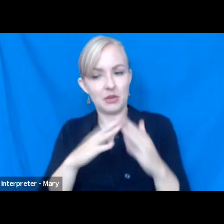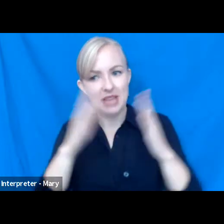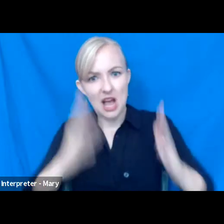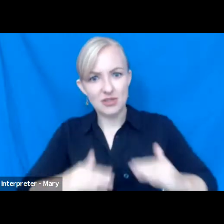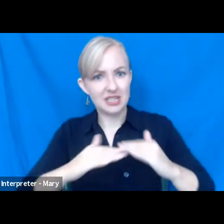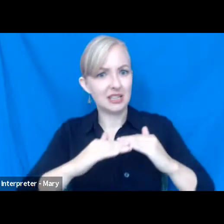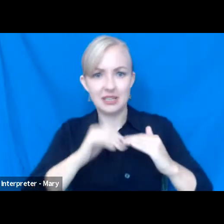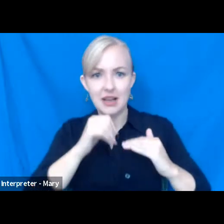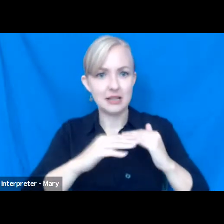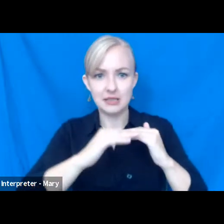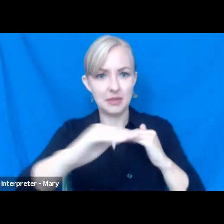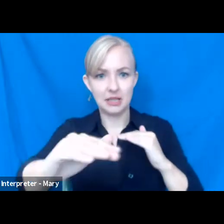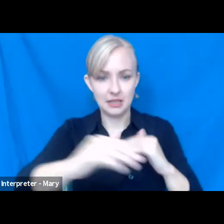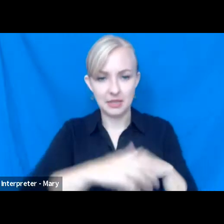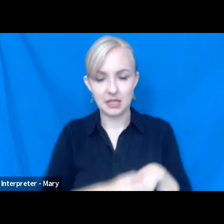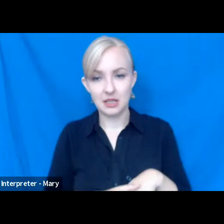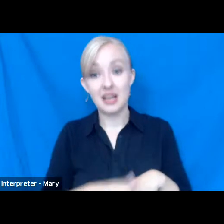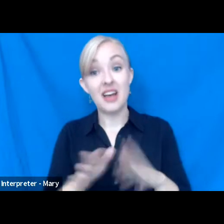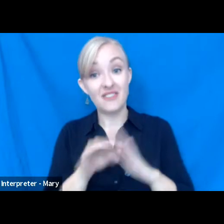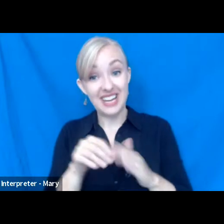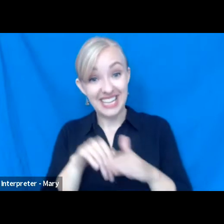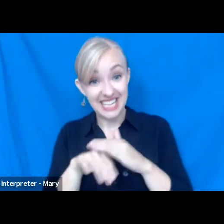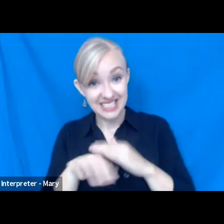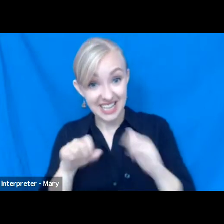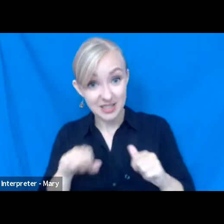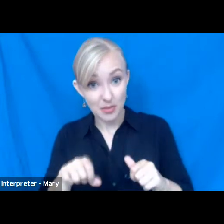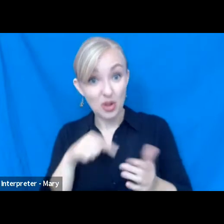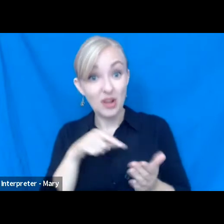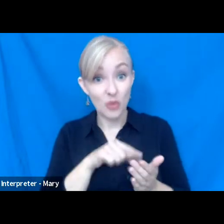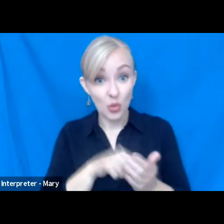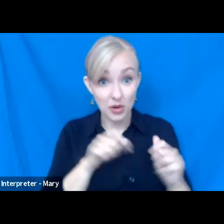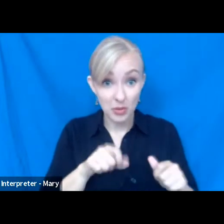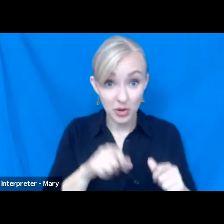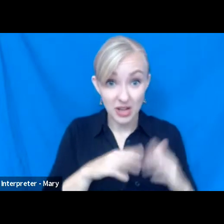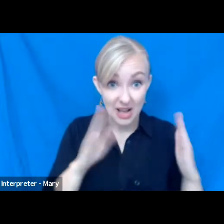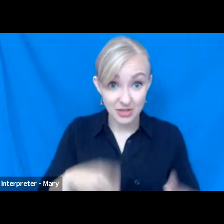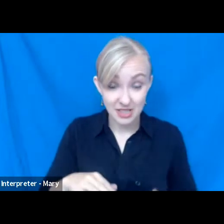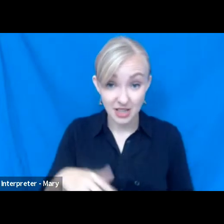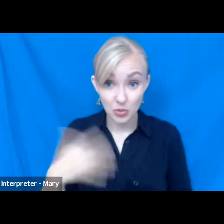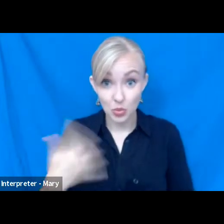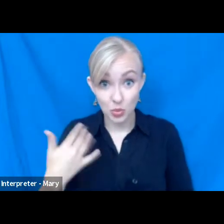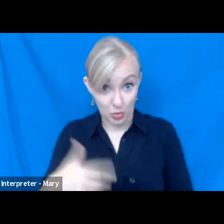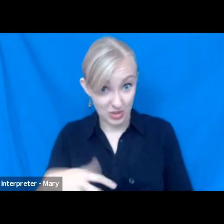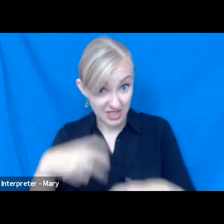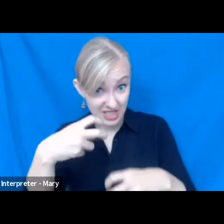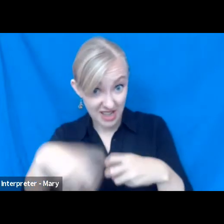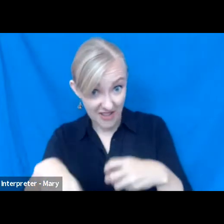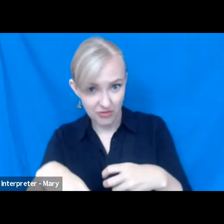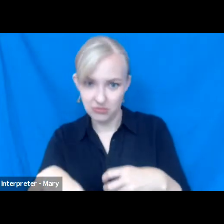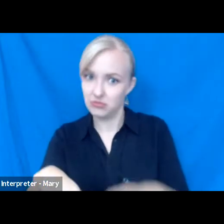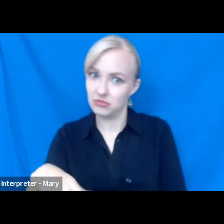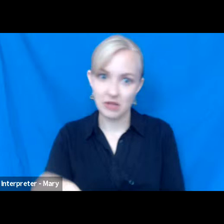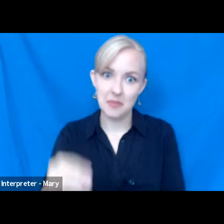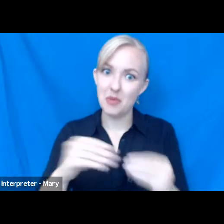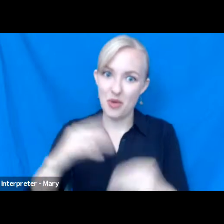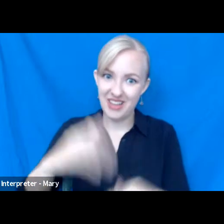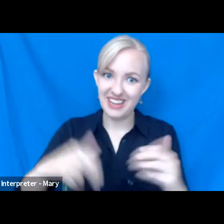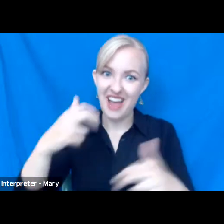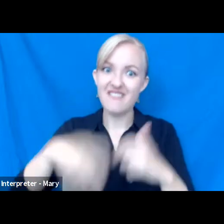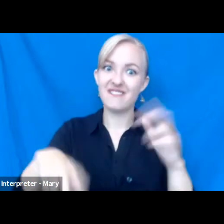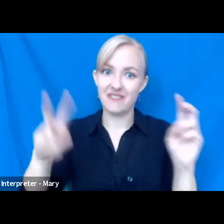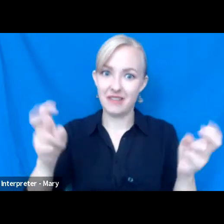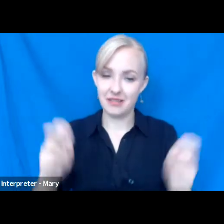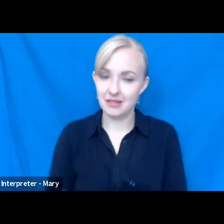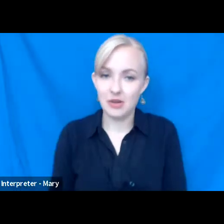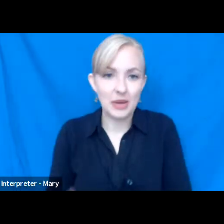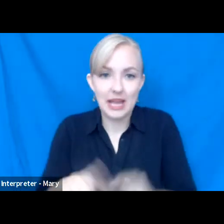right? Finding accessible housing that's affordable is, to say that it's difficult is an understatement. And I don't know that we have